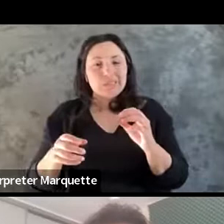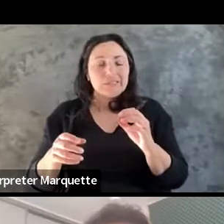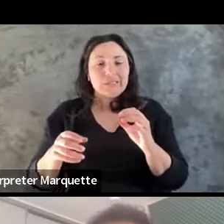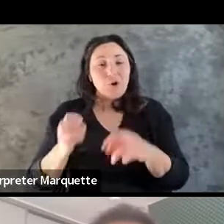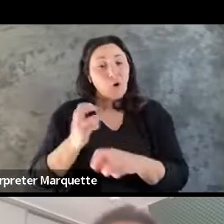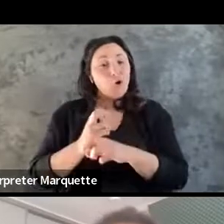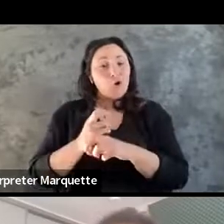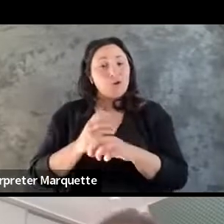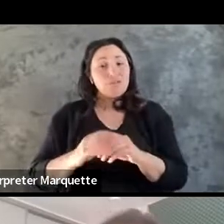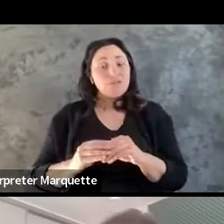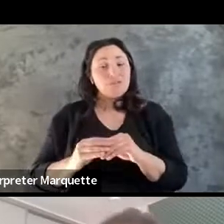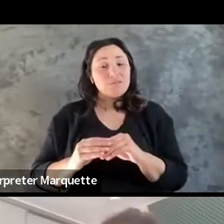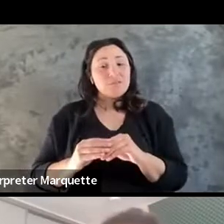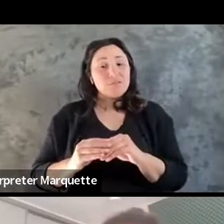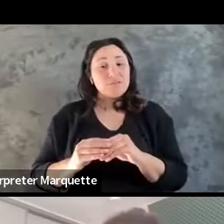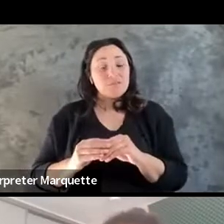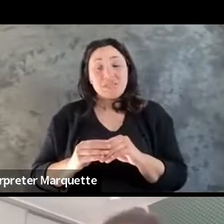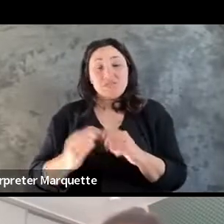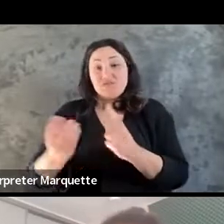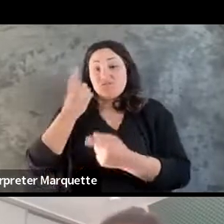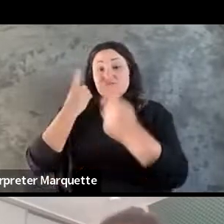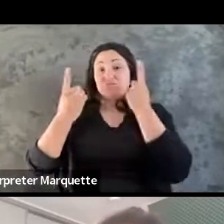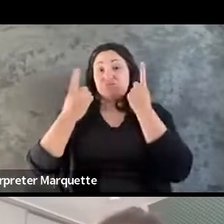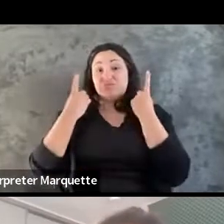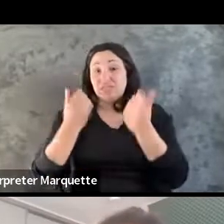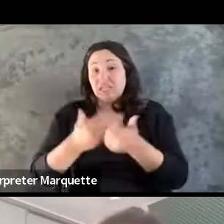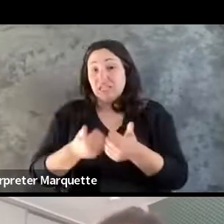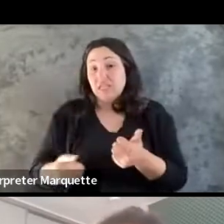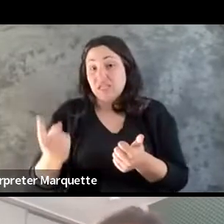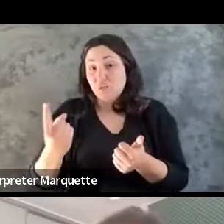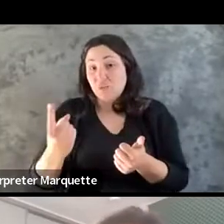we're sorting through all of these